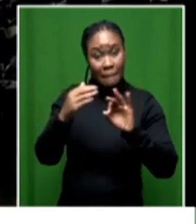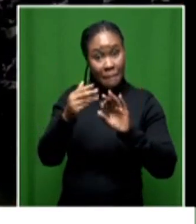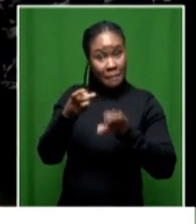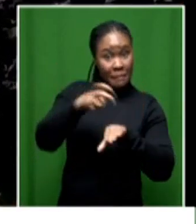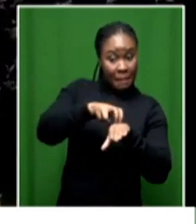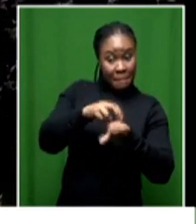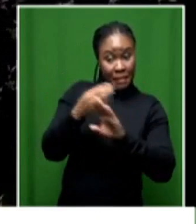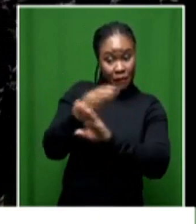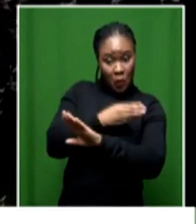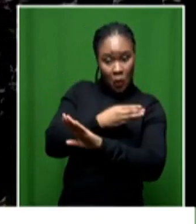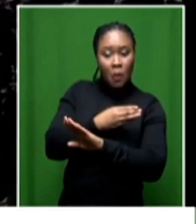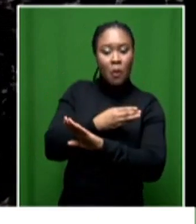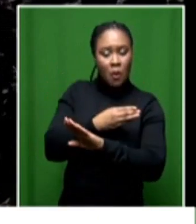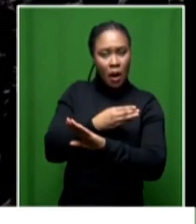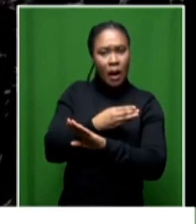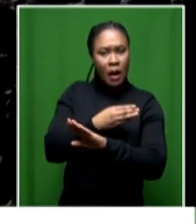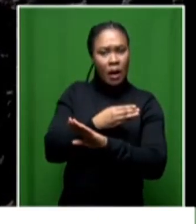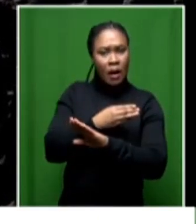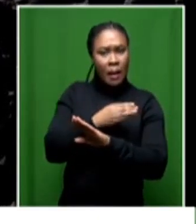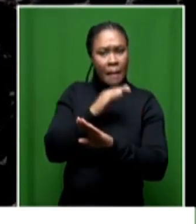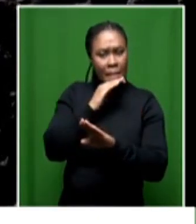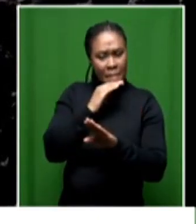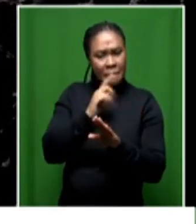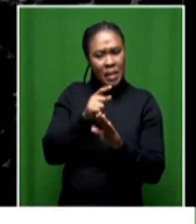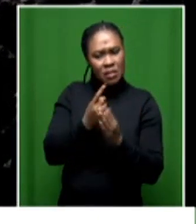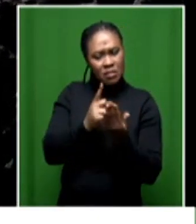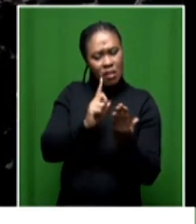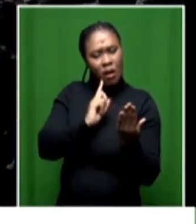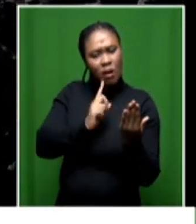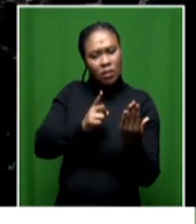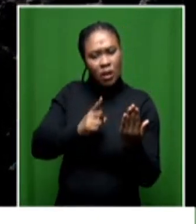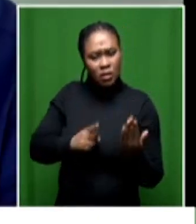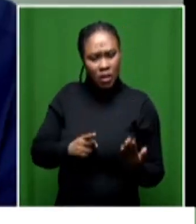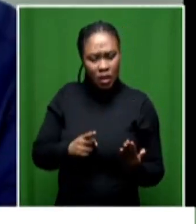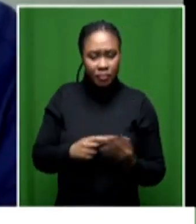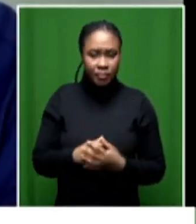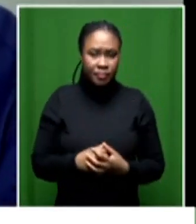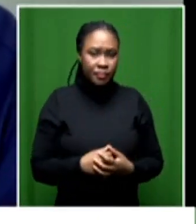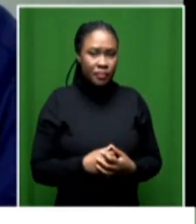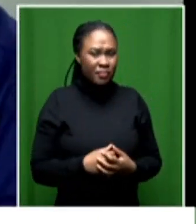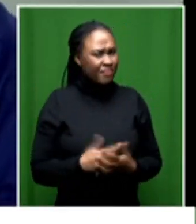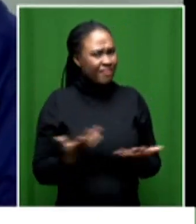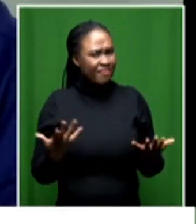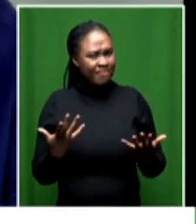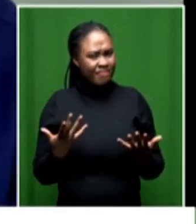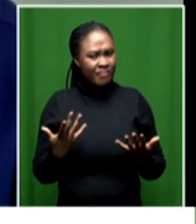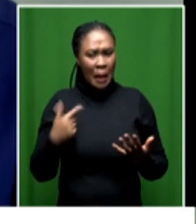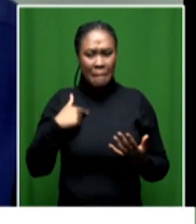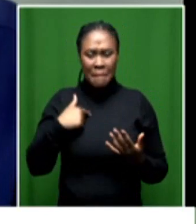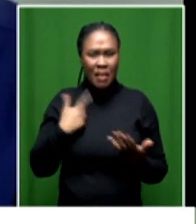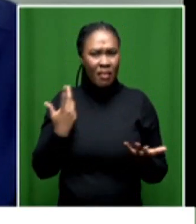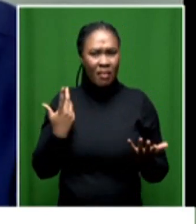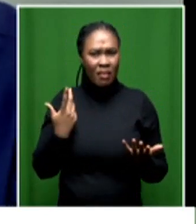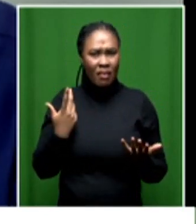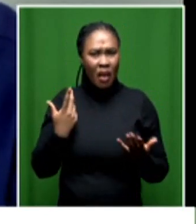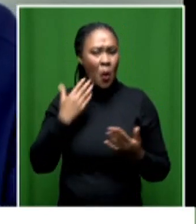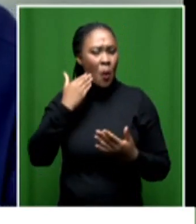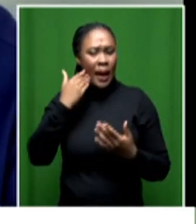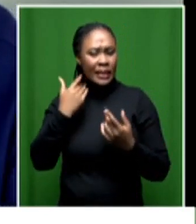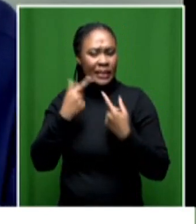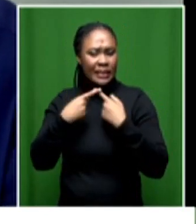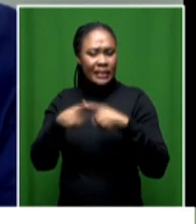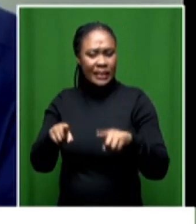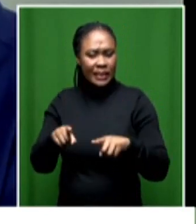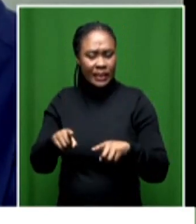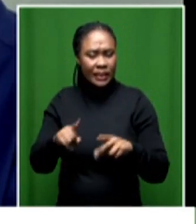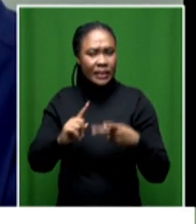back home to the UK. It's quite triggering. Afrikaans and South Africa and being a person of colour, there's a whole lot of associations with that,